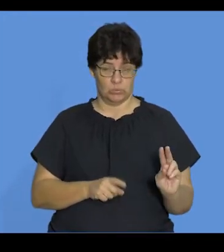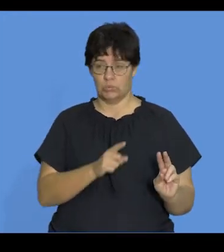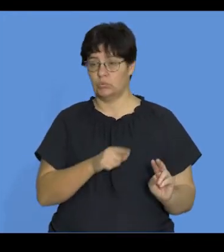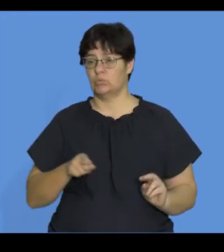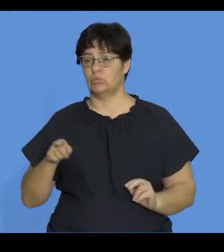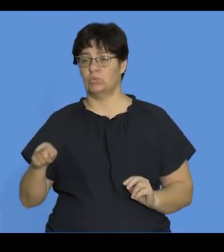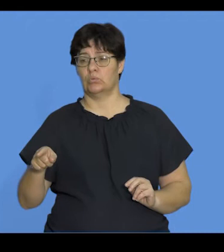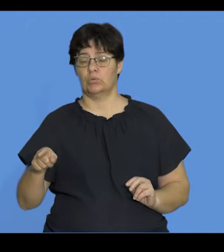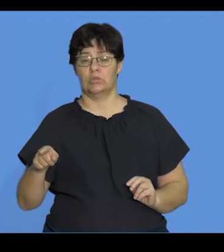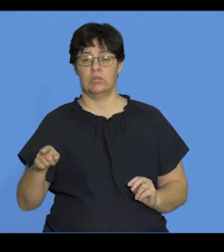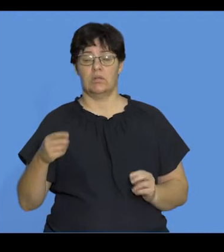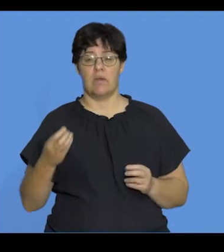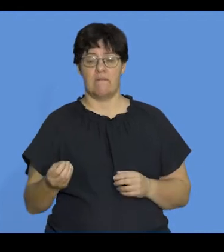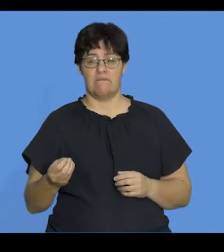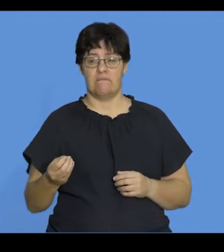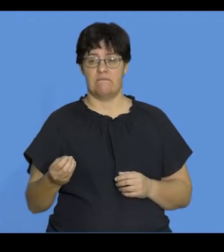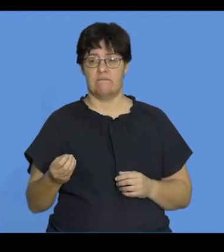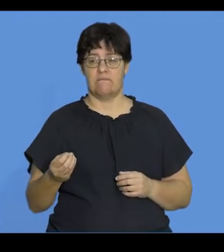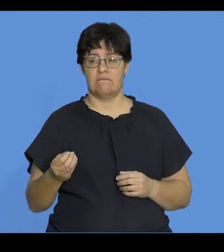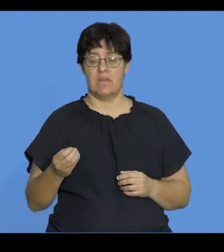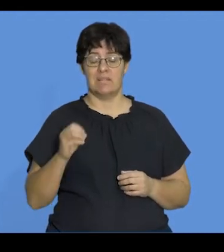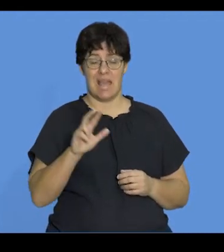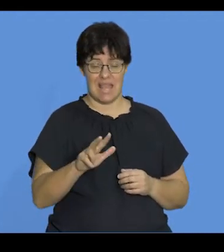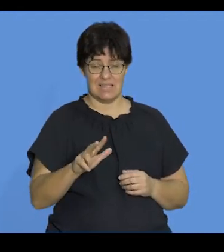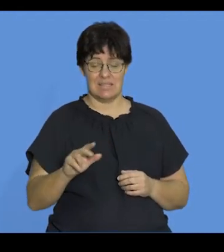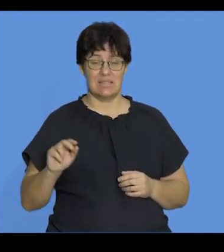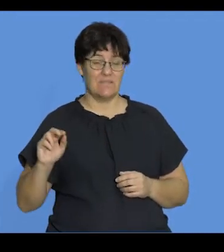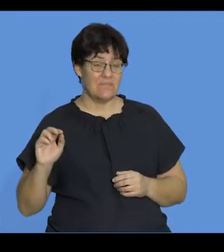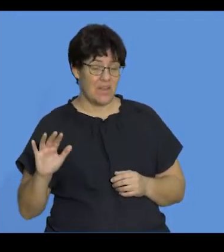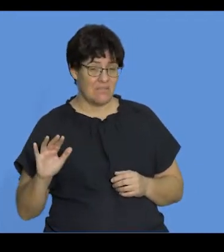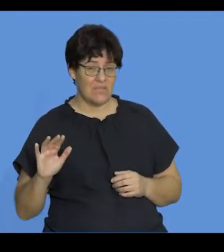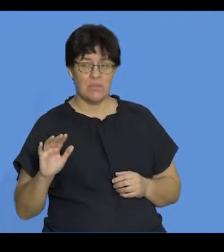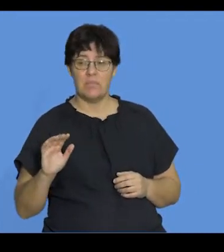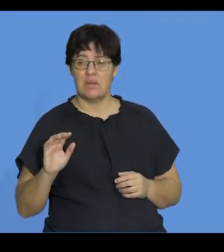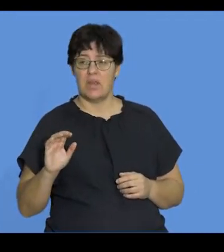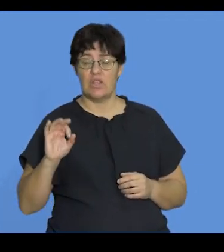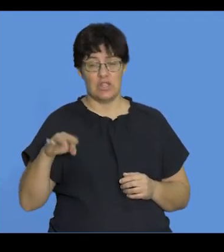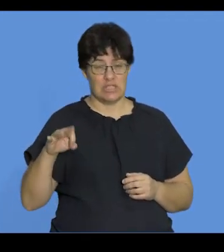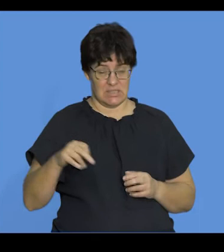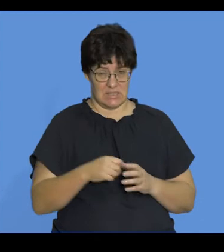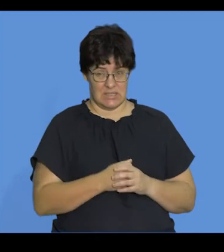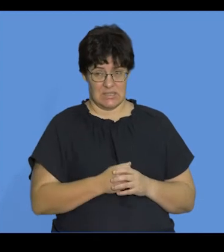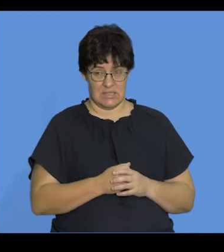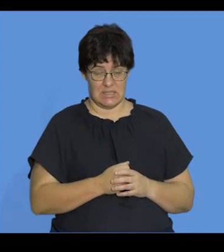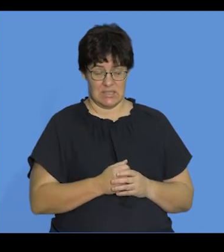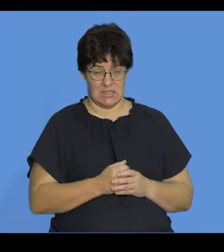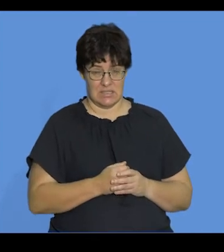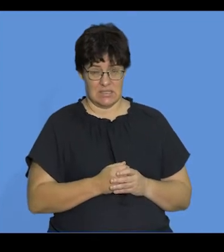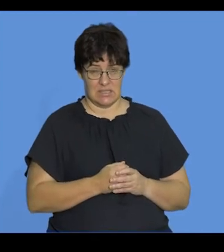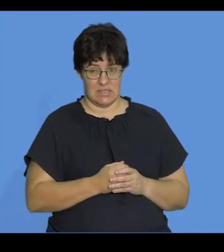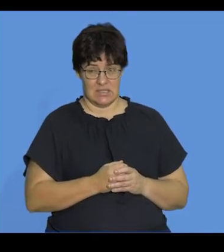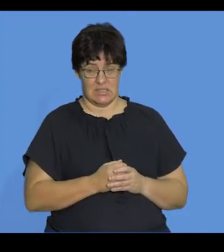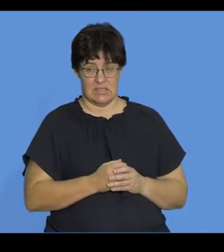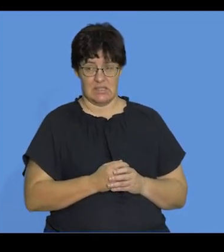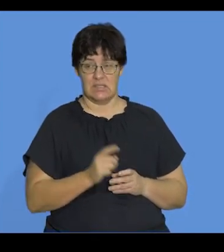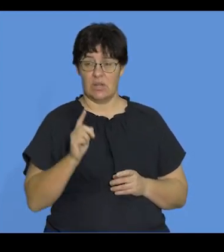then on the right we've got 4 times 2, which is 8, plus 5, which gives us 13, okay? But already, if it's 2